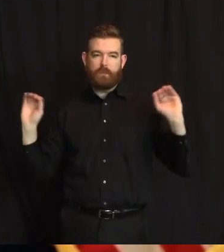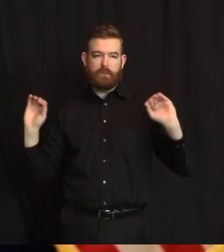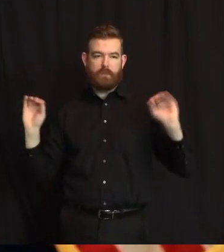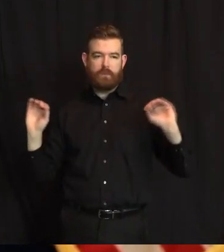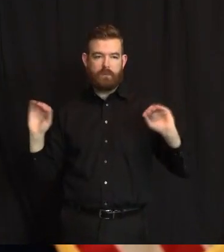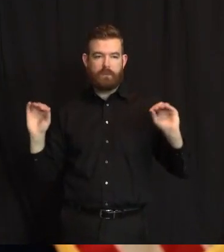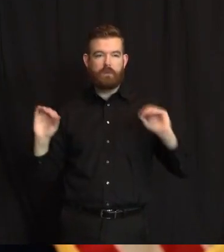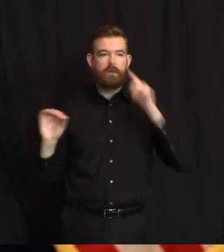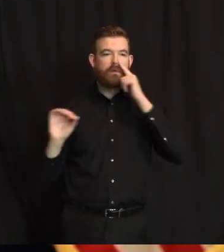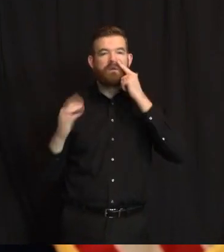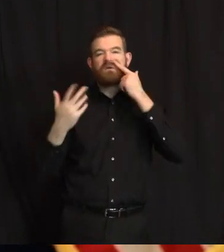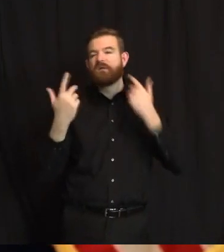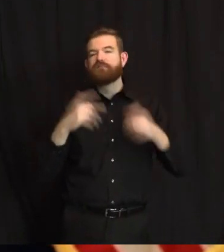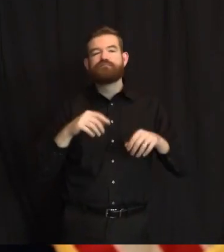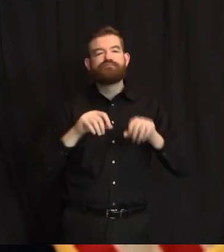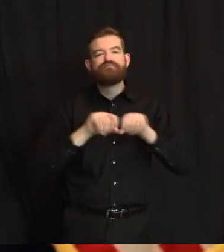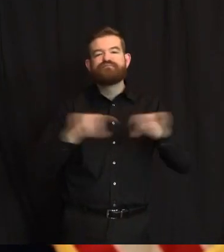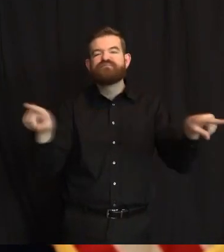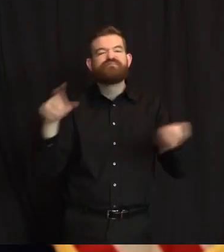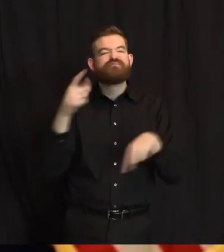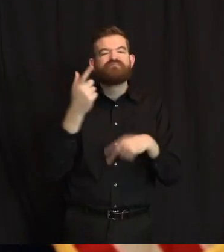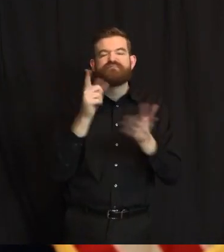release of any data that we've gotten.